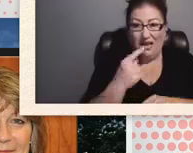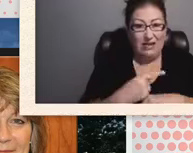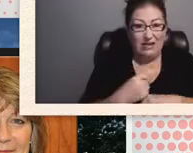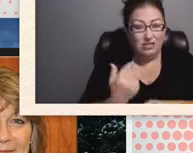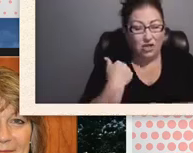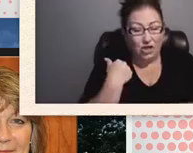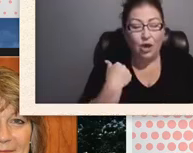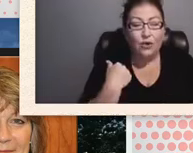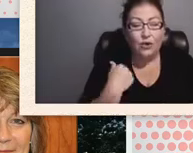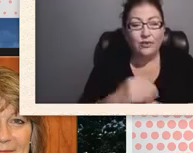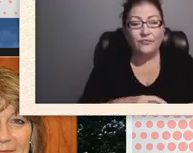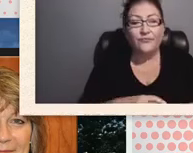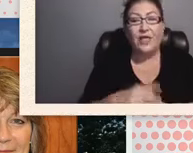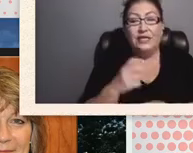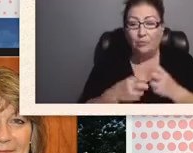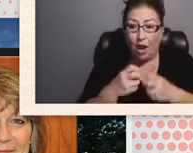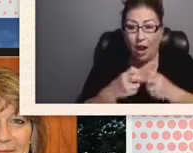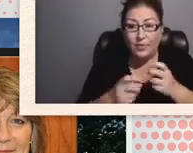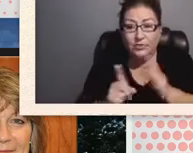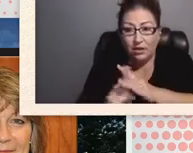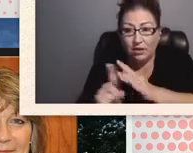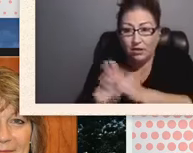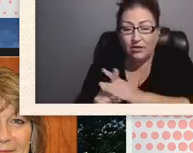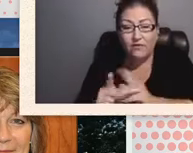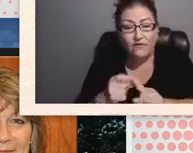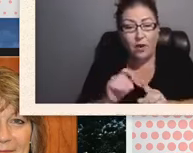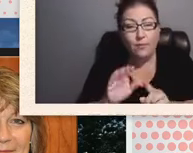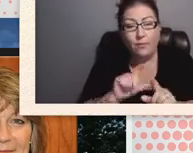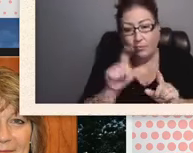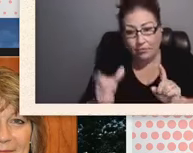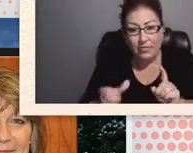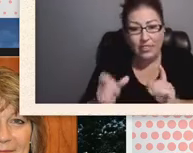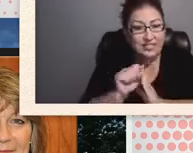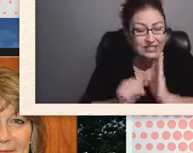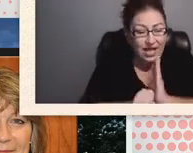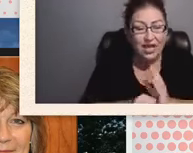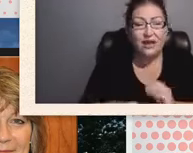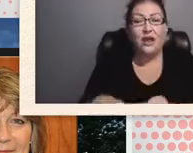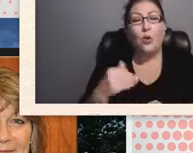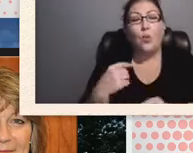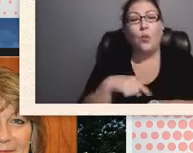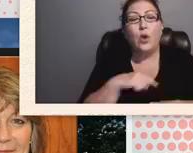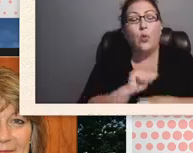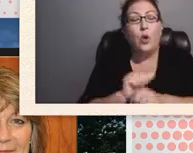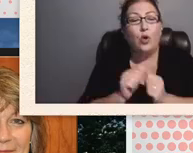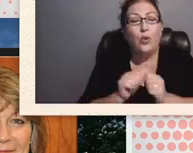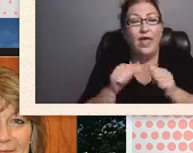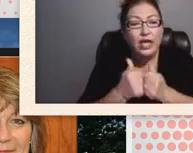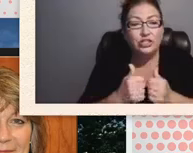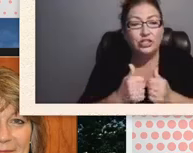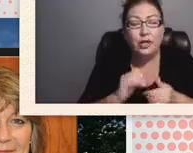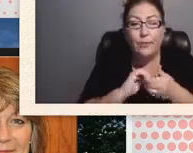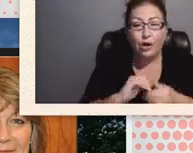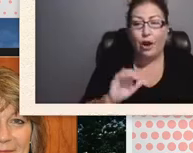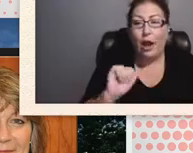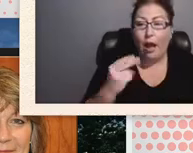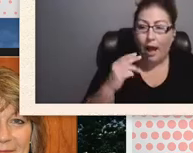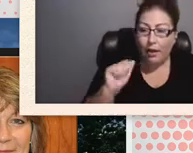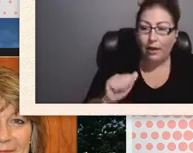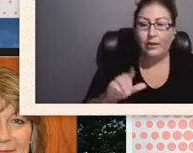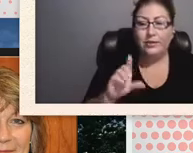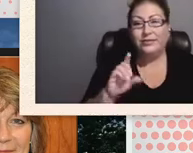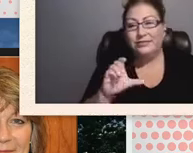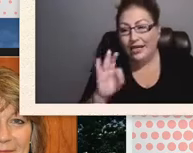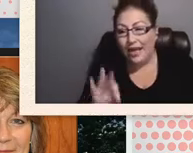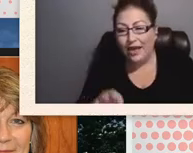issues are raised up from around the state, we work with our state agency partners like ACA and DCF and the Department of